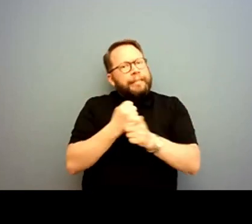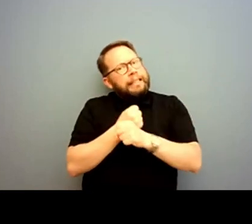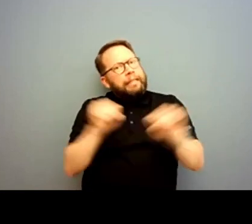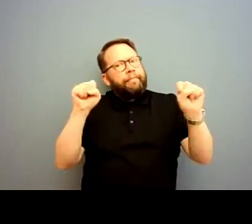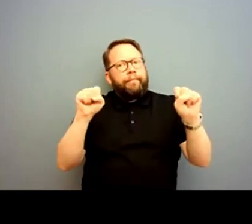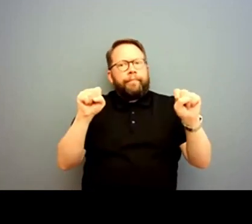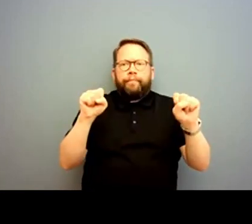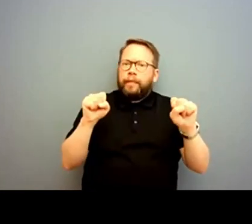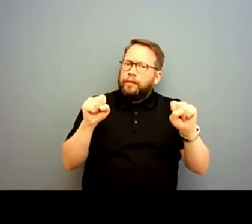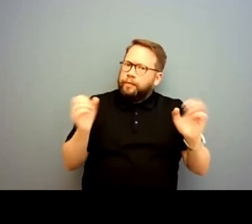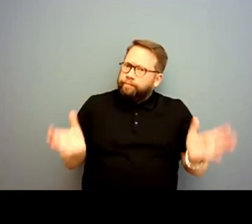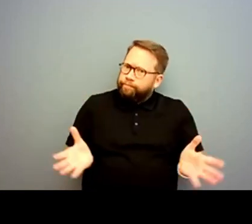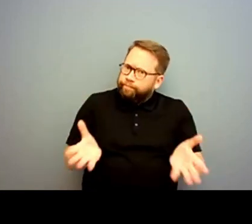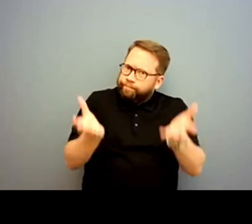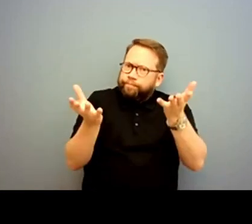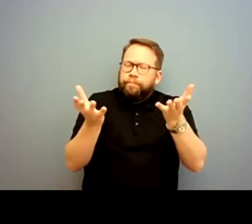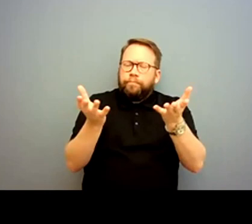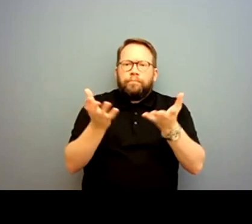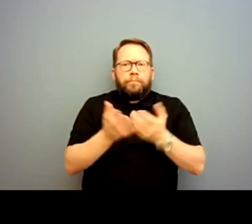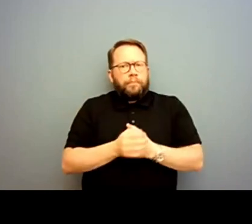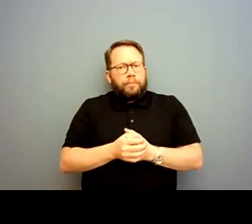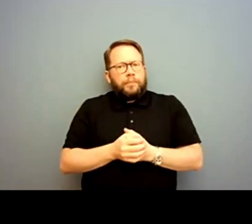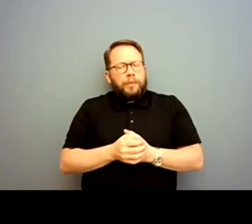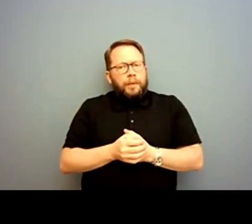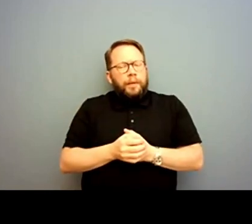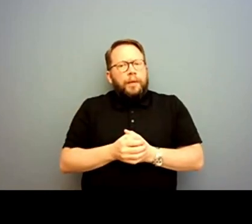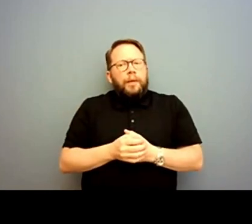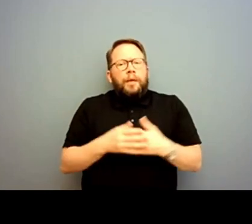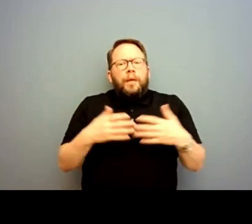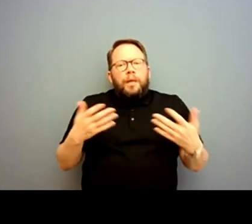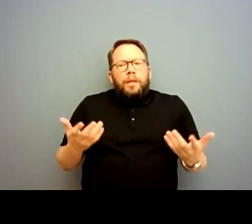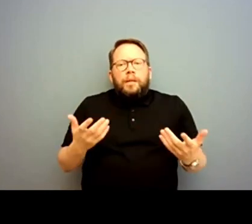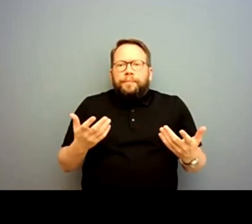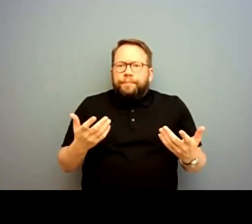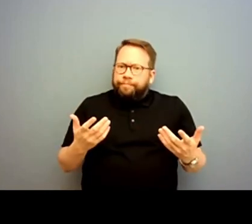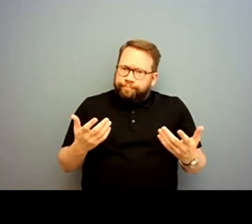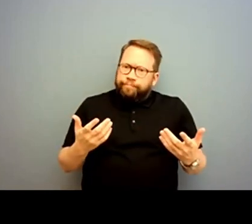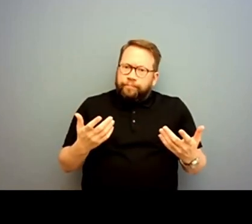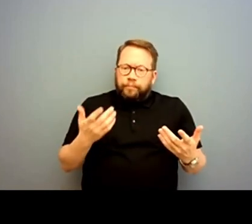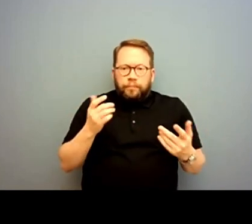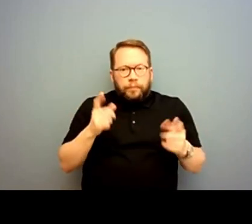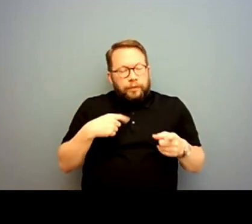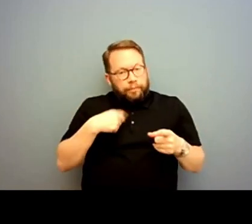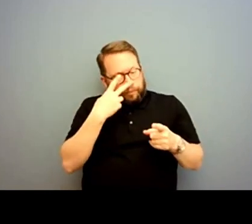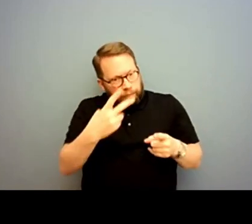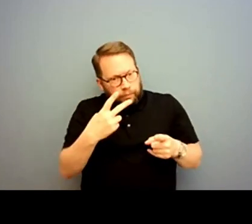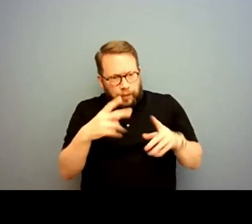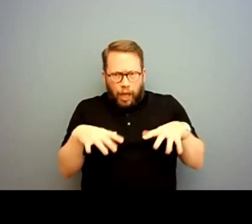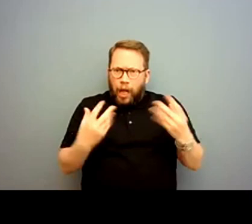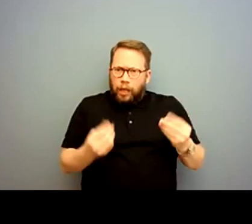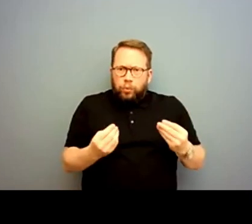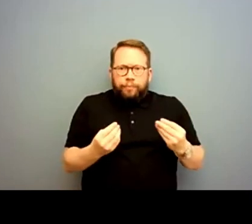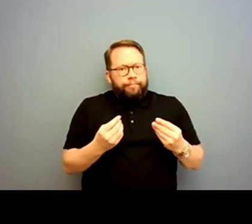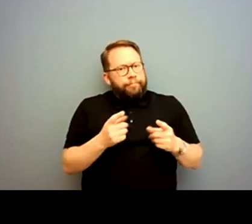to the foreground are issues like autonomy, maintaining autonomy into older